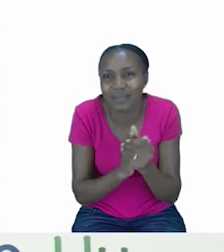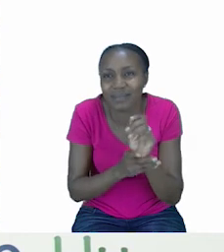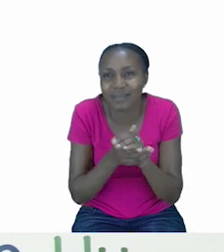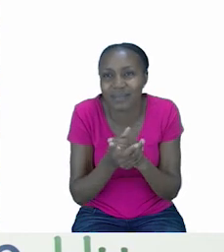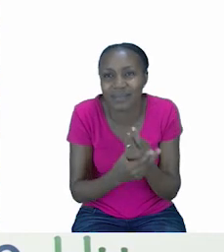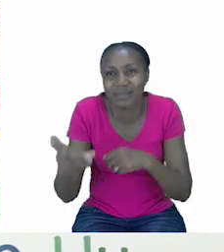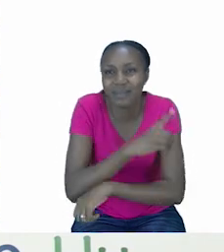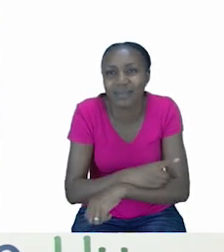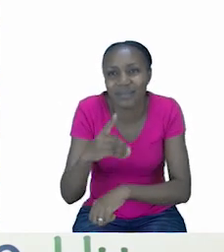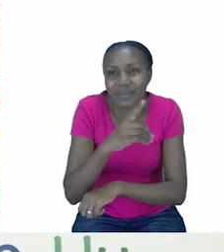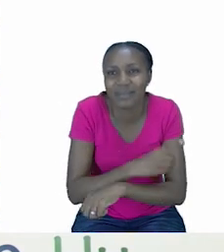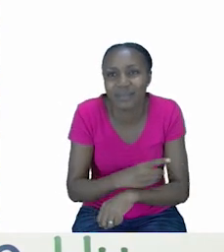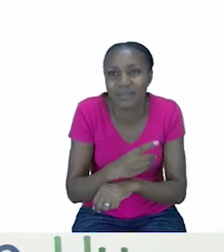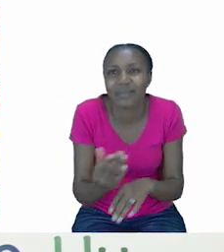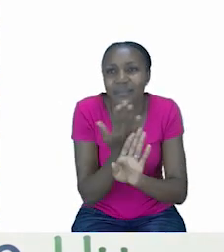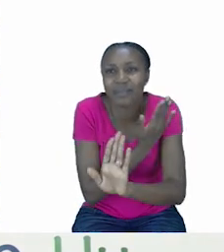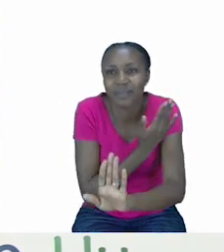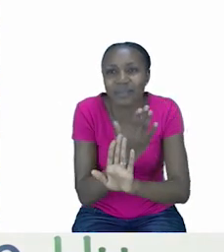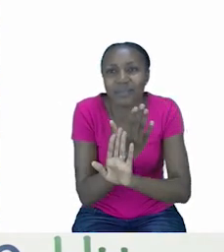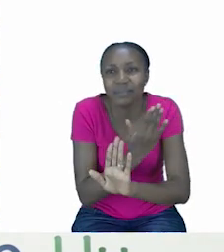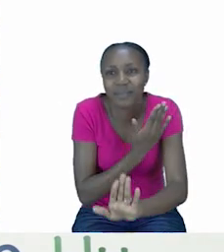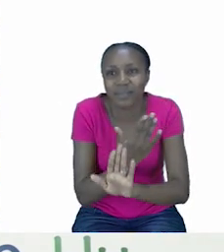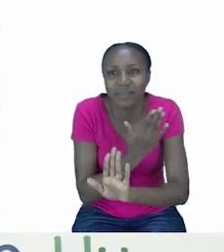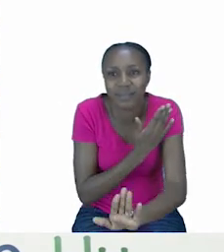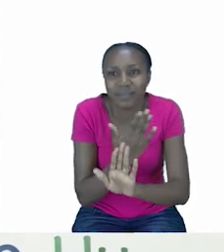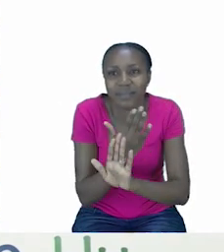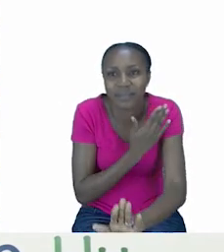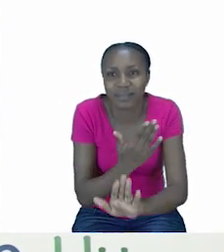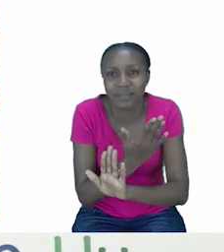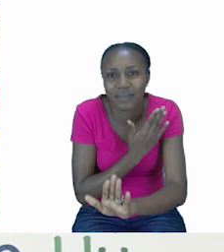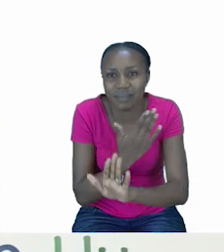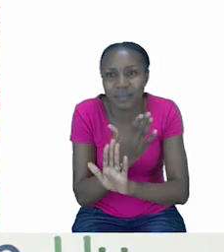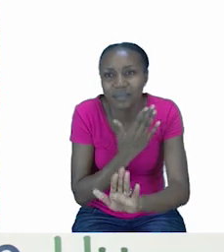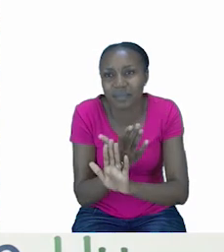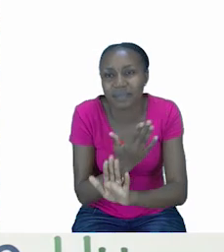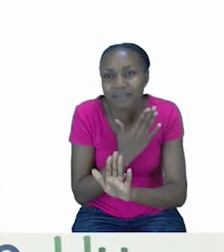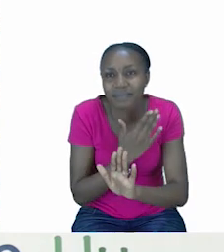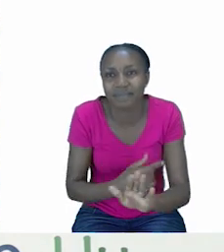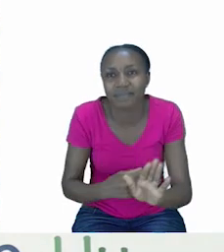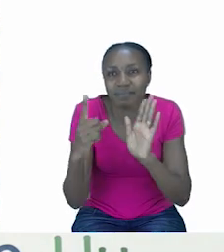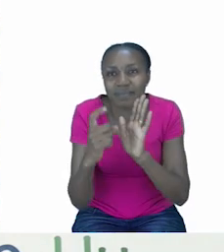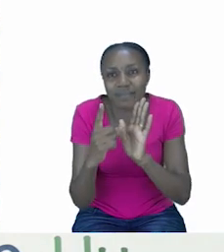Sanitize every day so the germs can stay away.